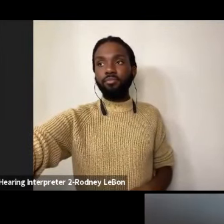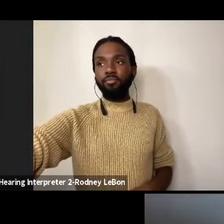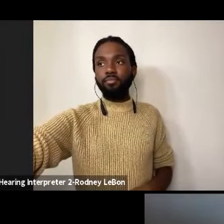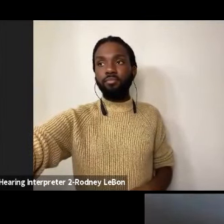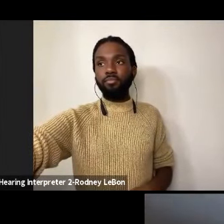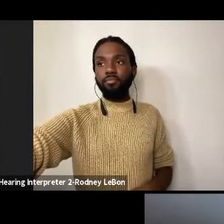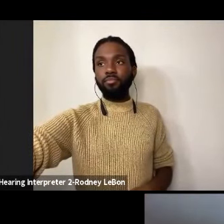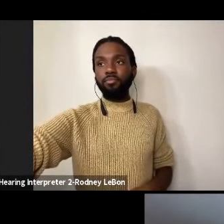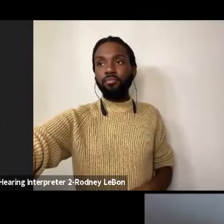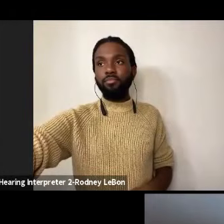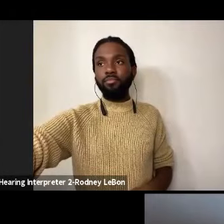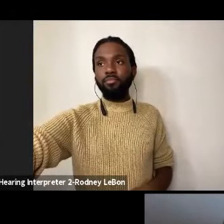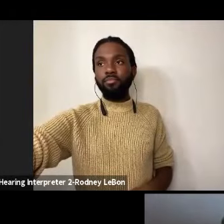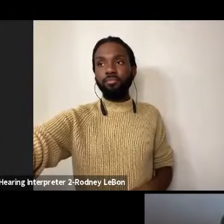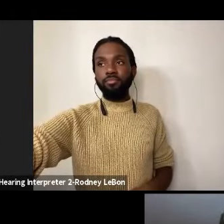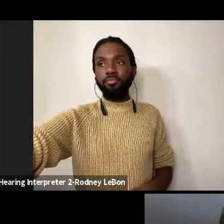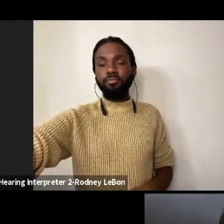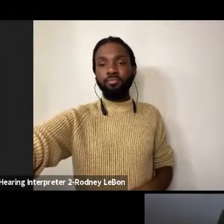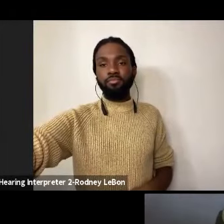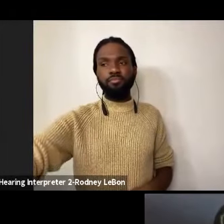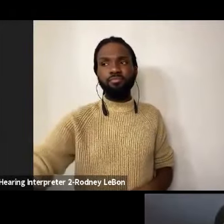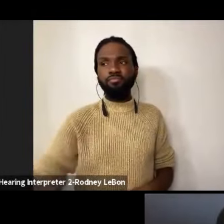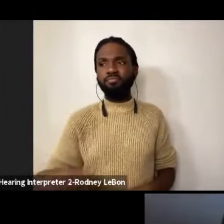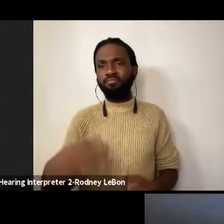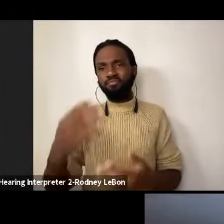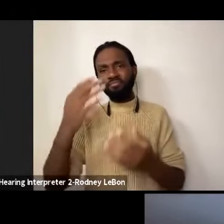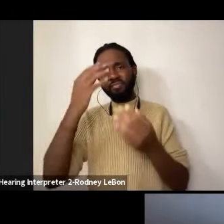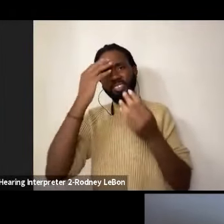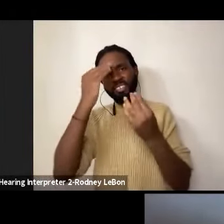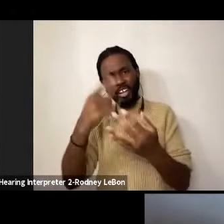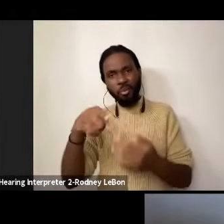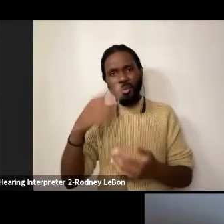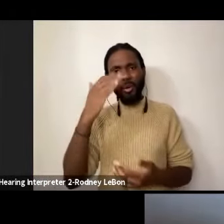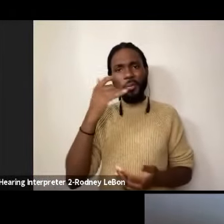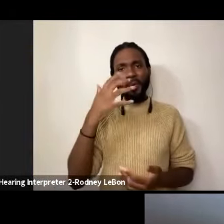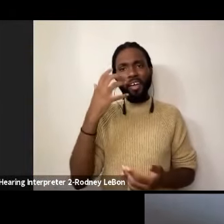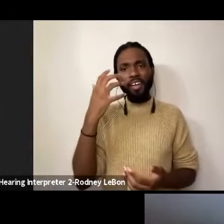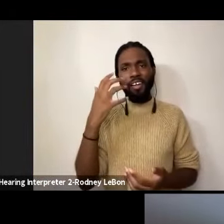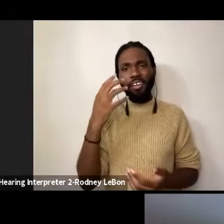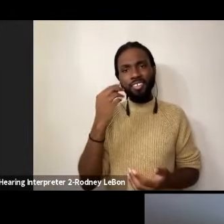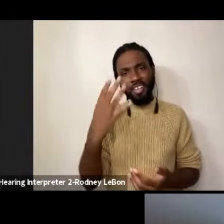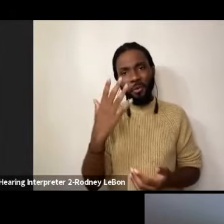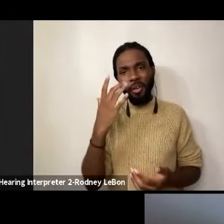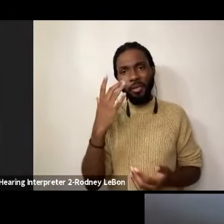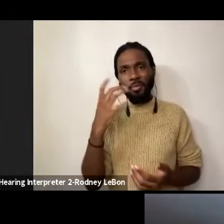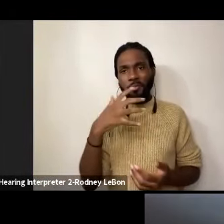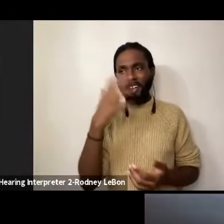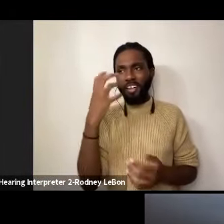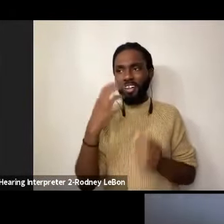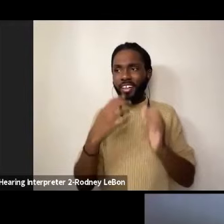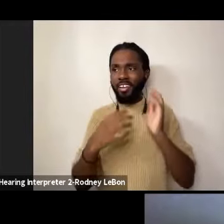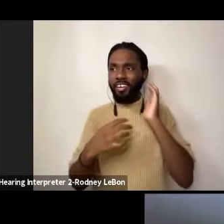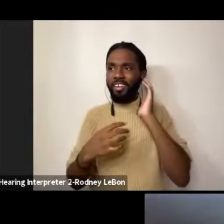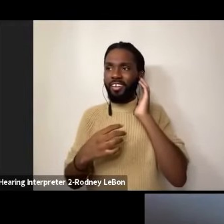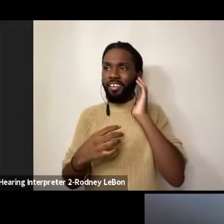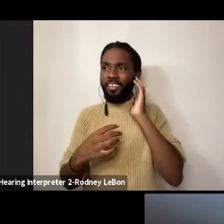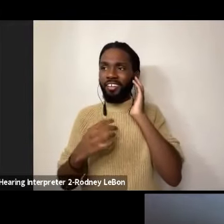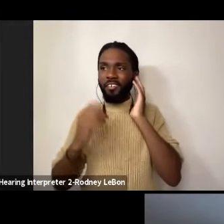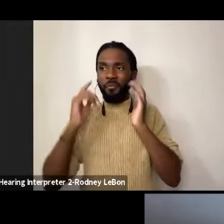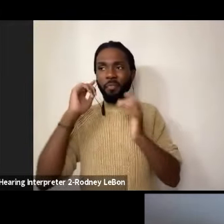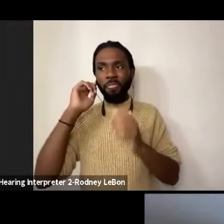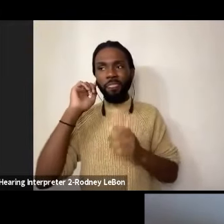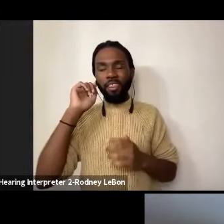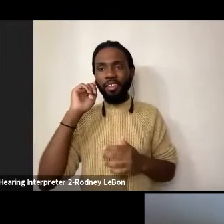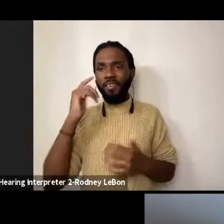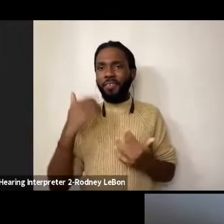Tell them why you mad, son. Tell them why you mad. Listen, you got a